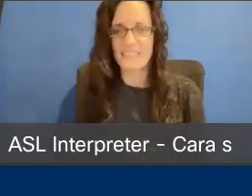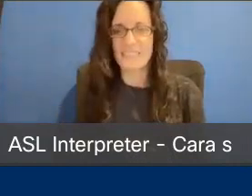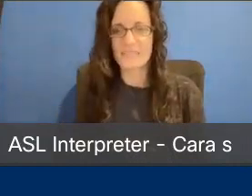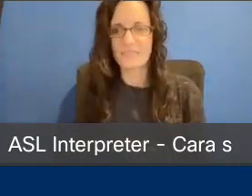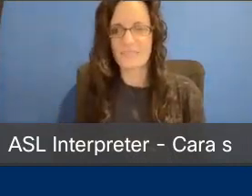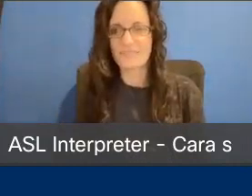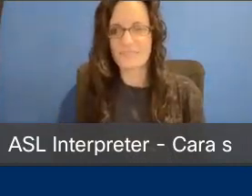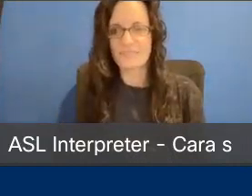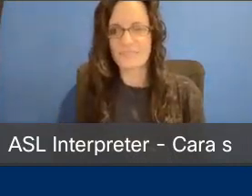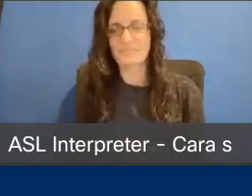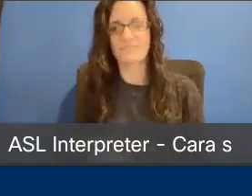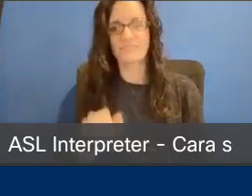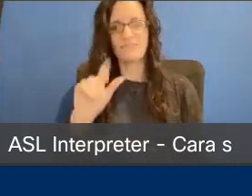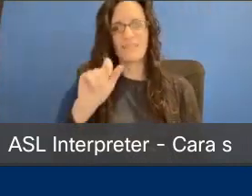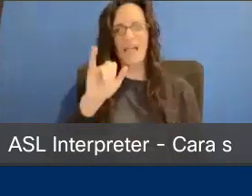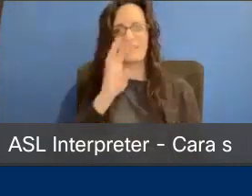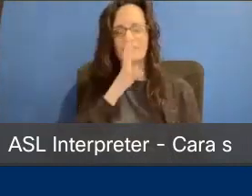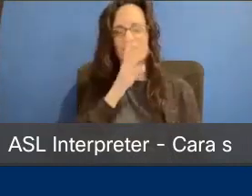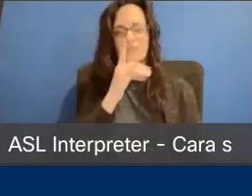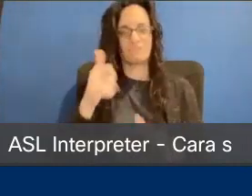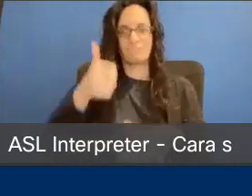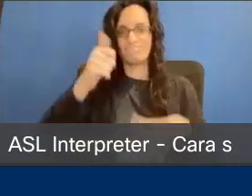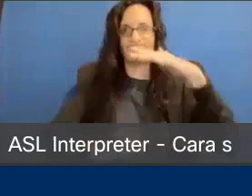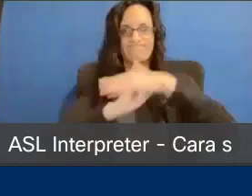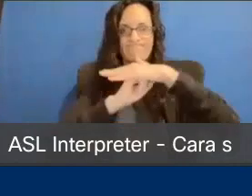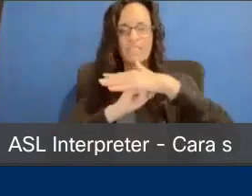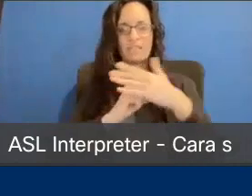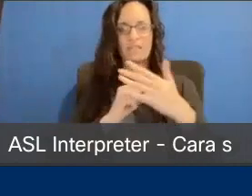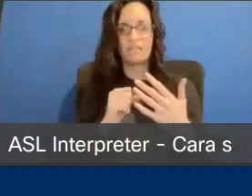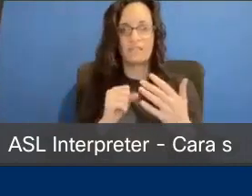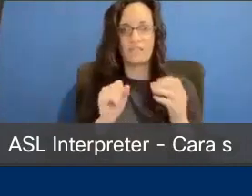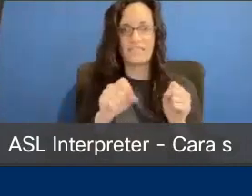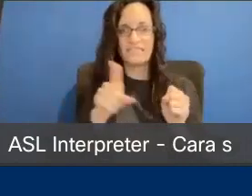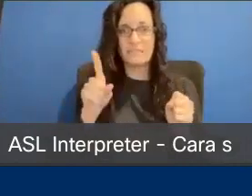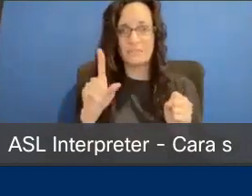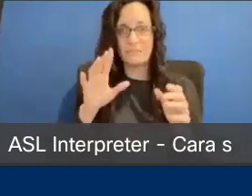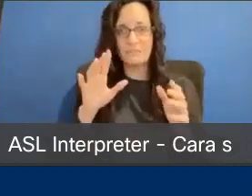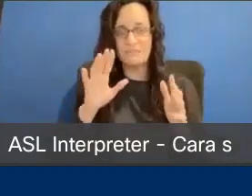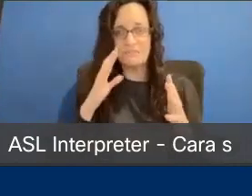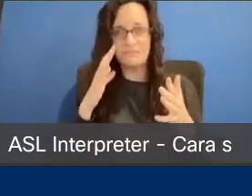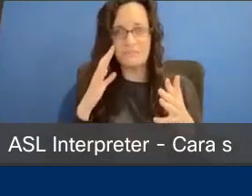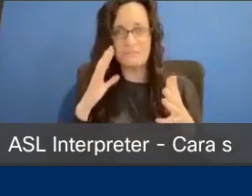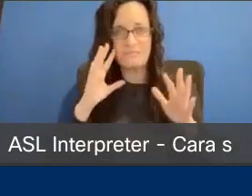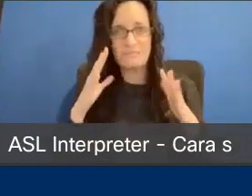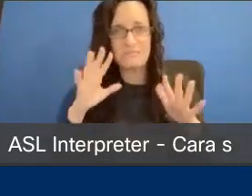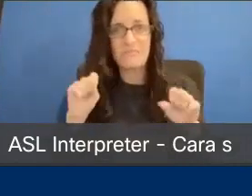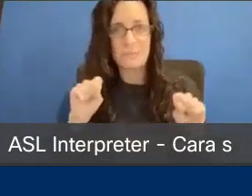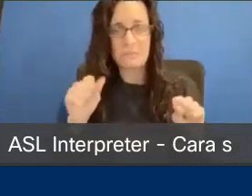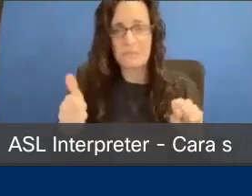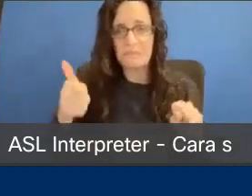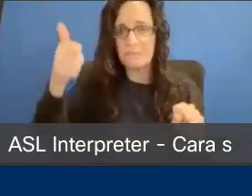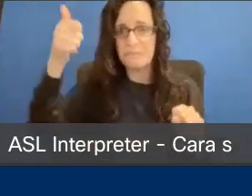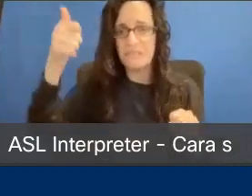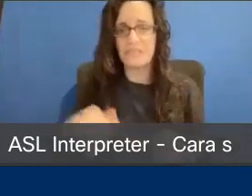All the way to 100. Are you all able to turn up your volumes at all to help? Or?